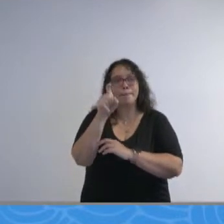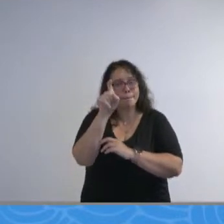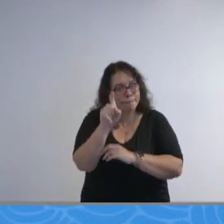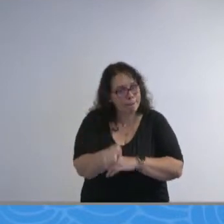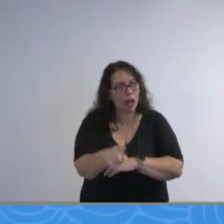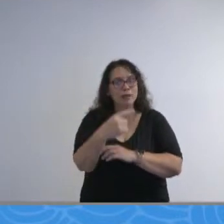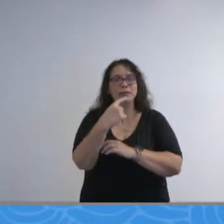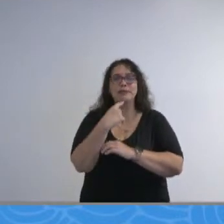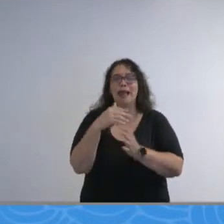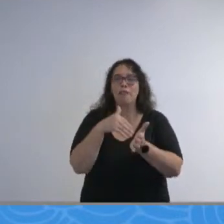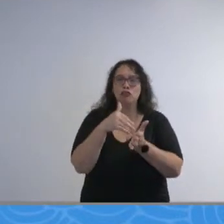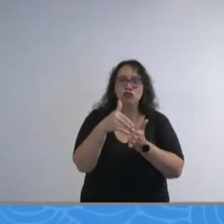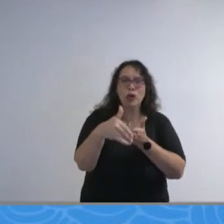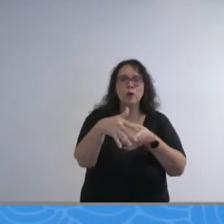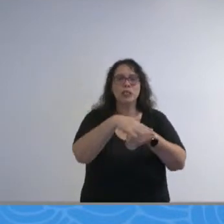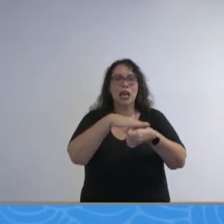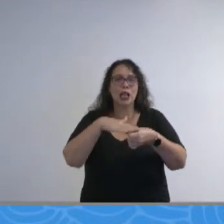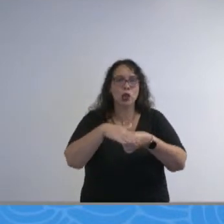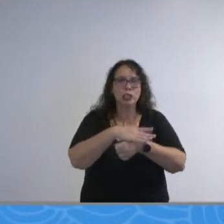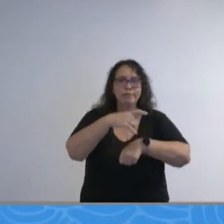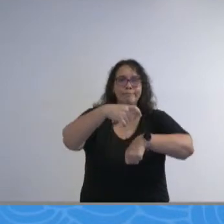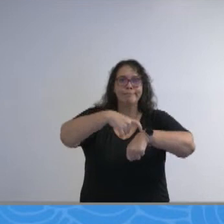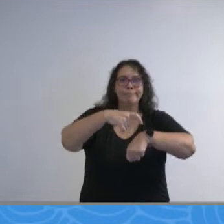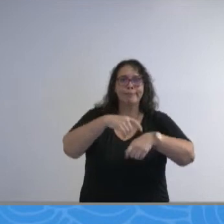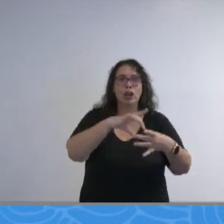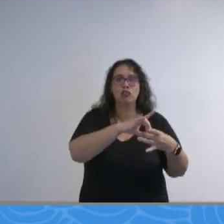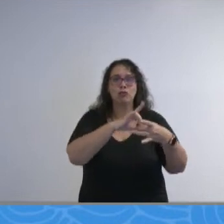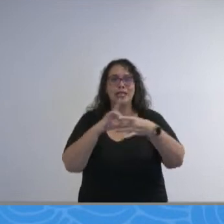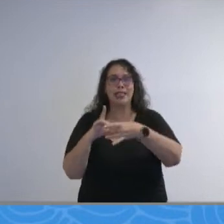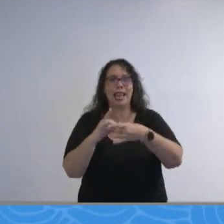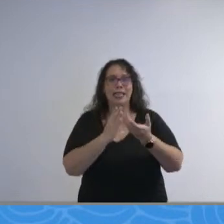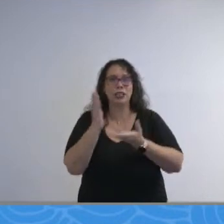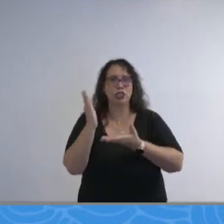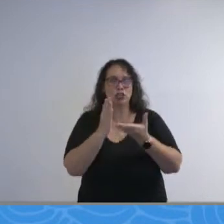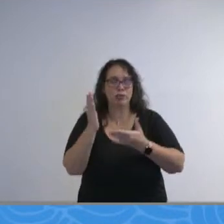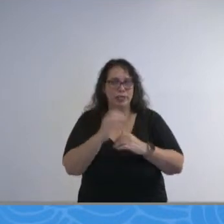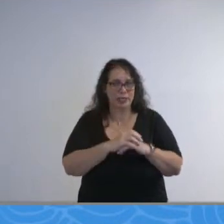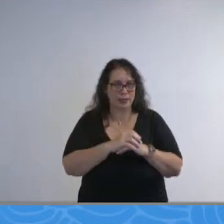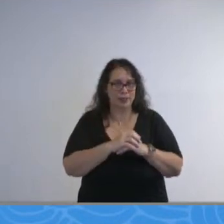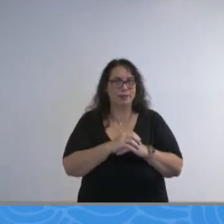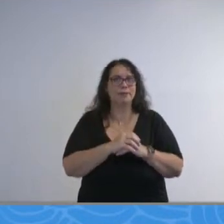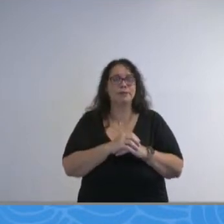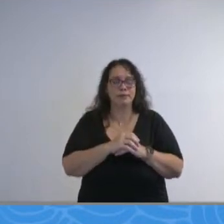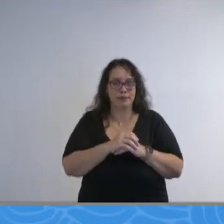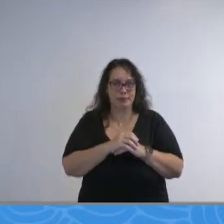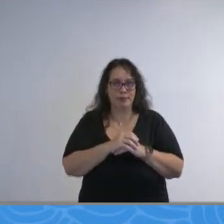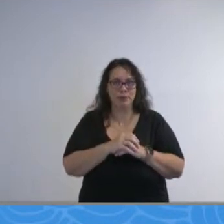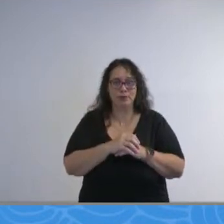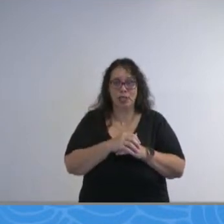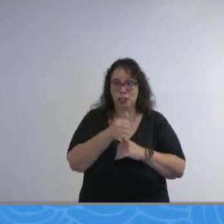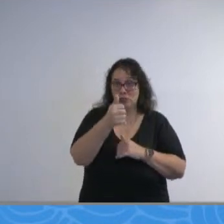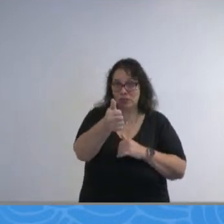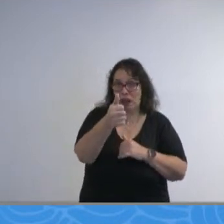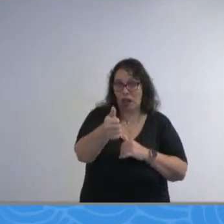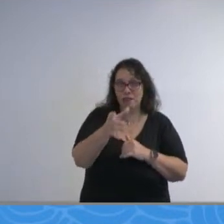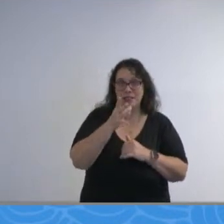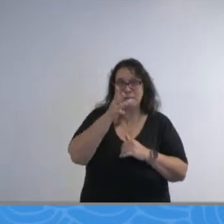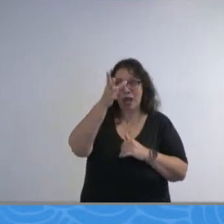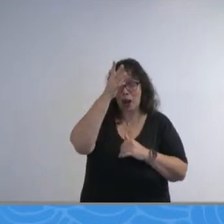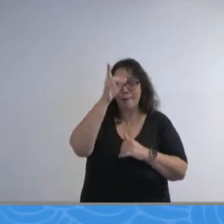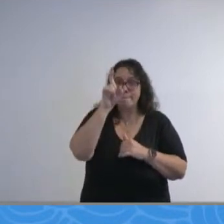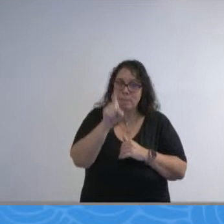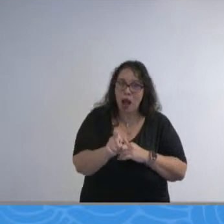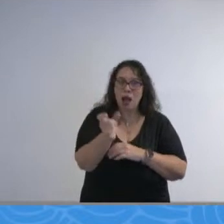the frequency, location, and duration of related services. In other words, you as the parent must be able to